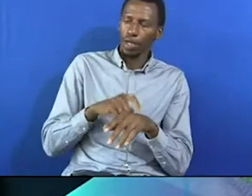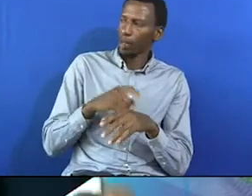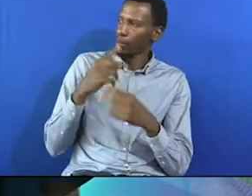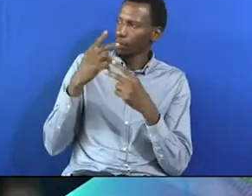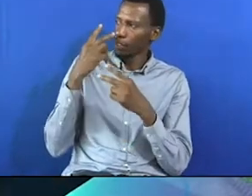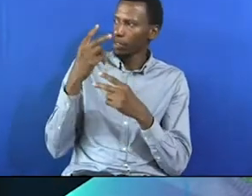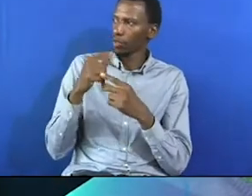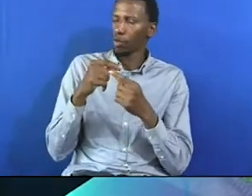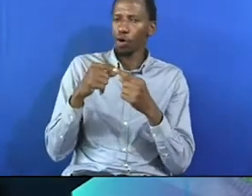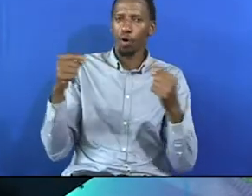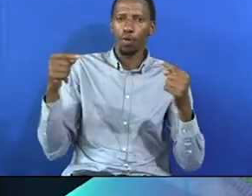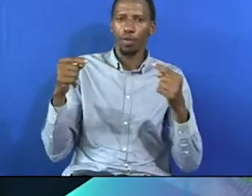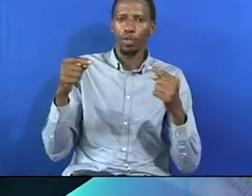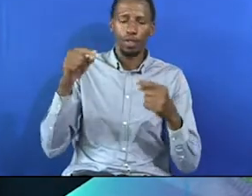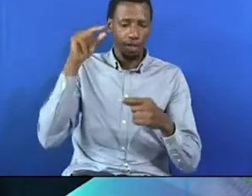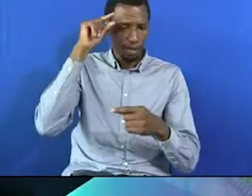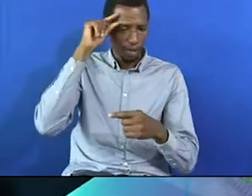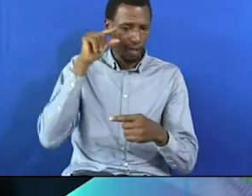you must be gifted.